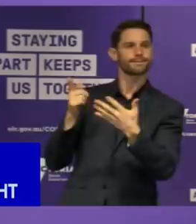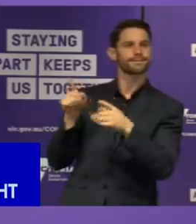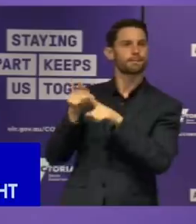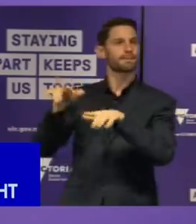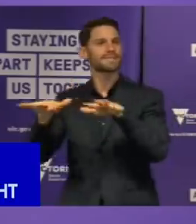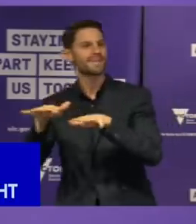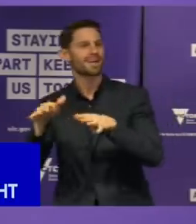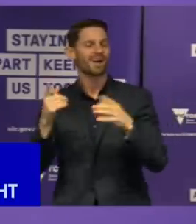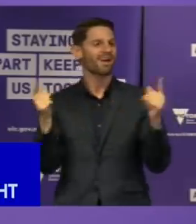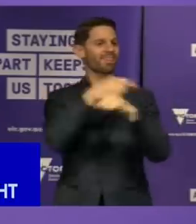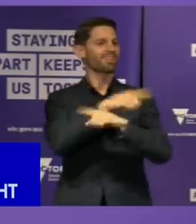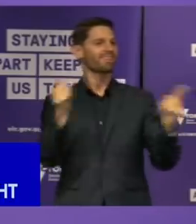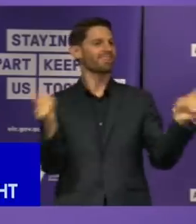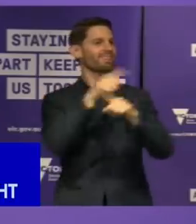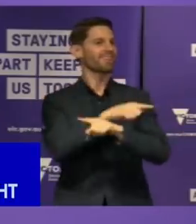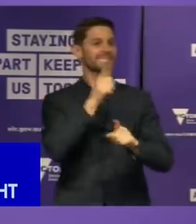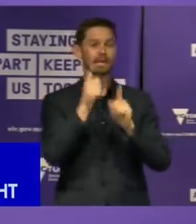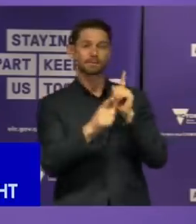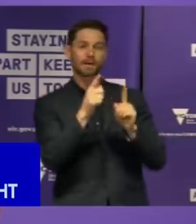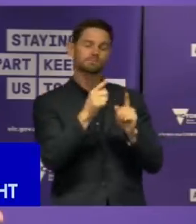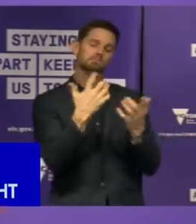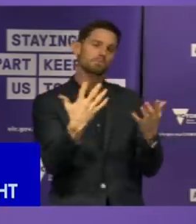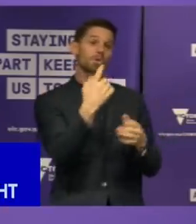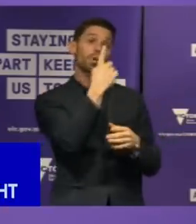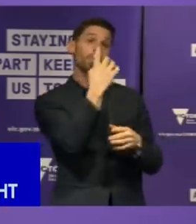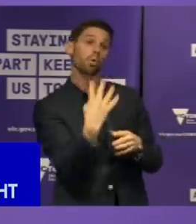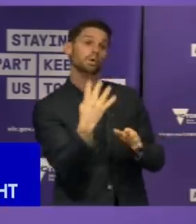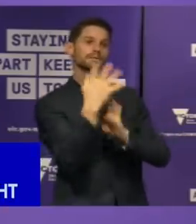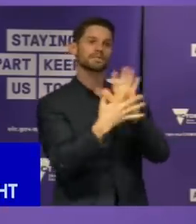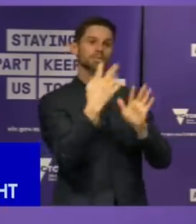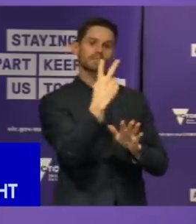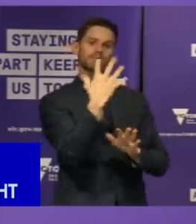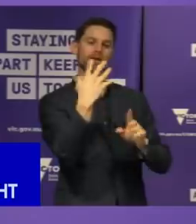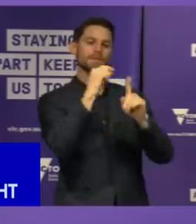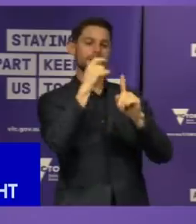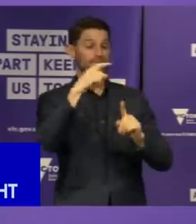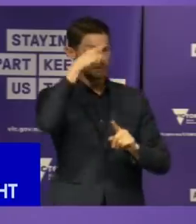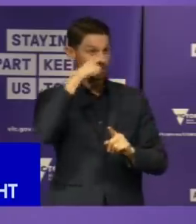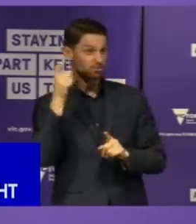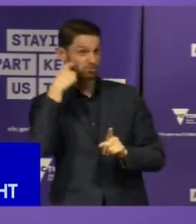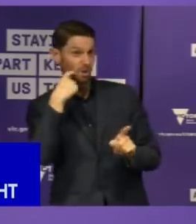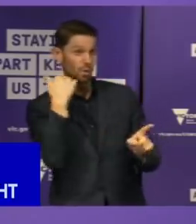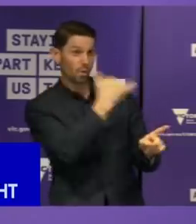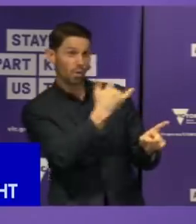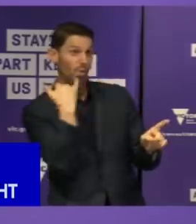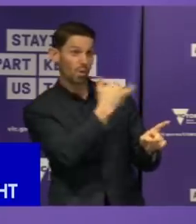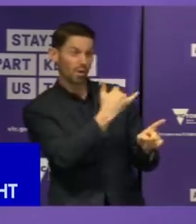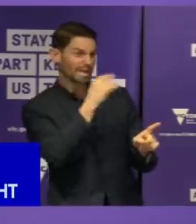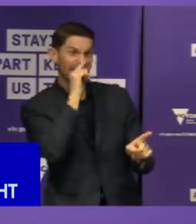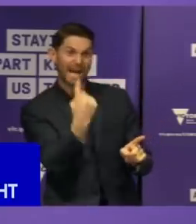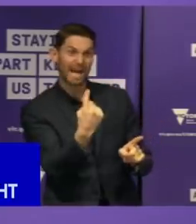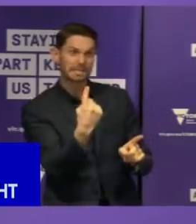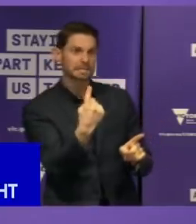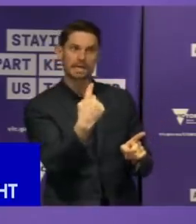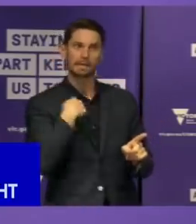about 25%. It is unacceptable that we have anybody not contacted within that 24-hour period.